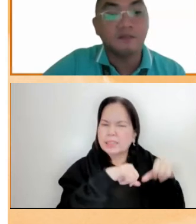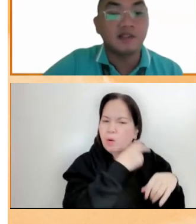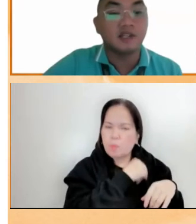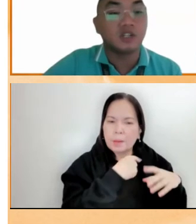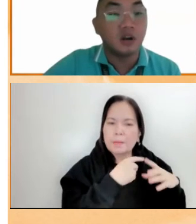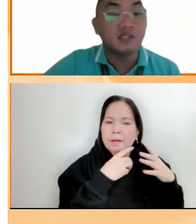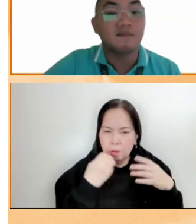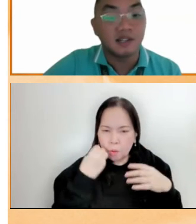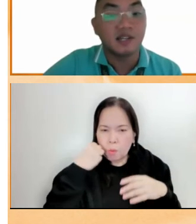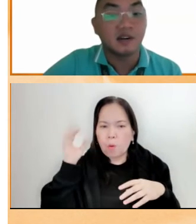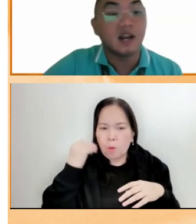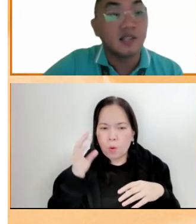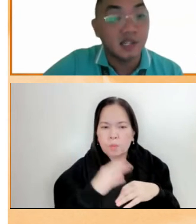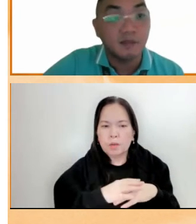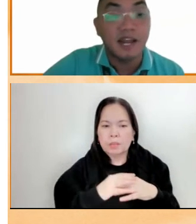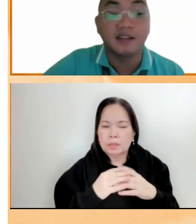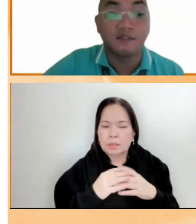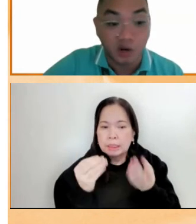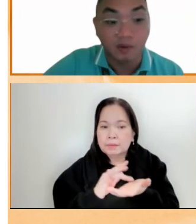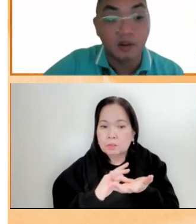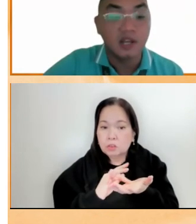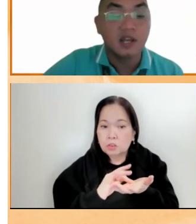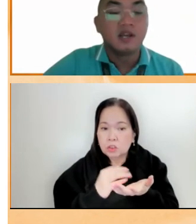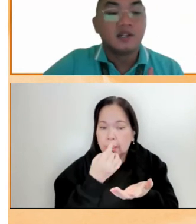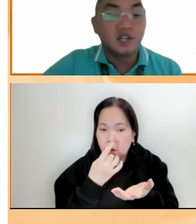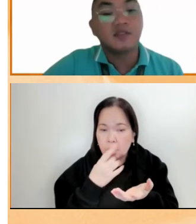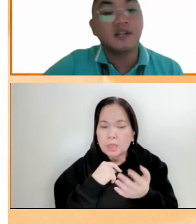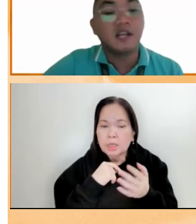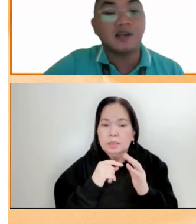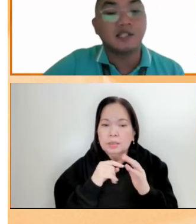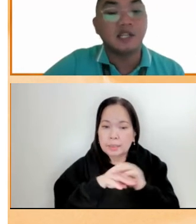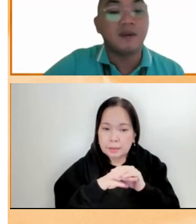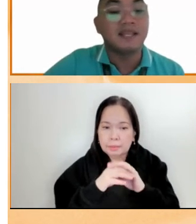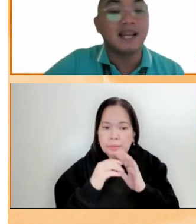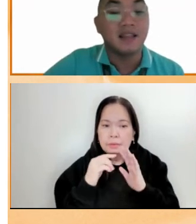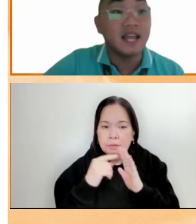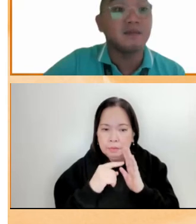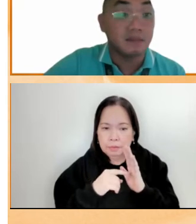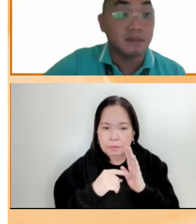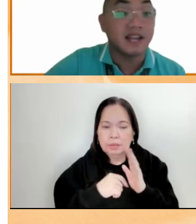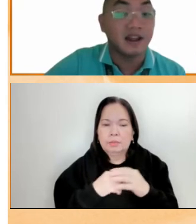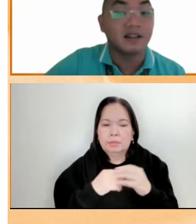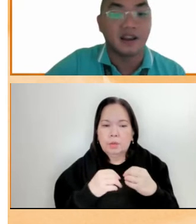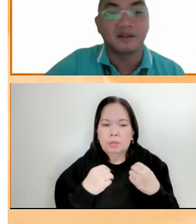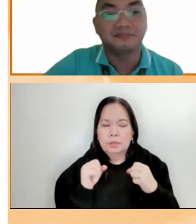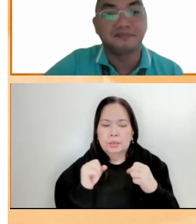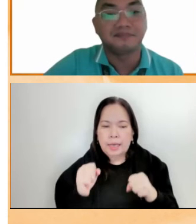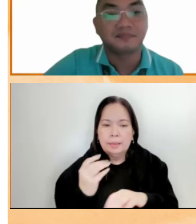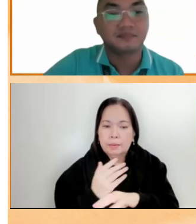that basic drugs and medicines are accessible and affordable, strengthen capacity for mental health in the primary health